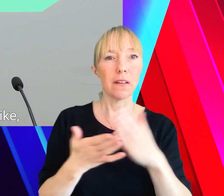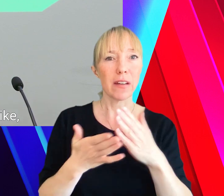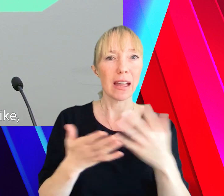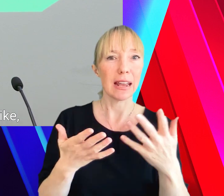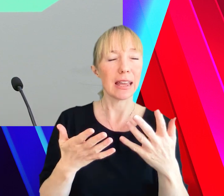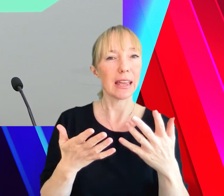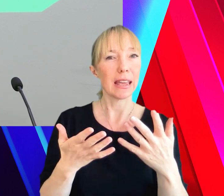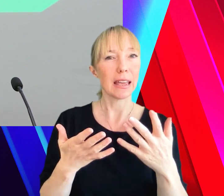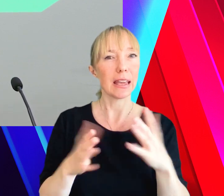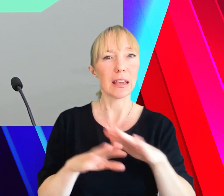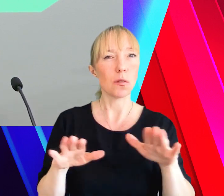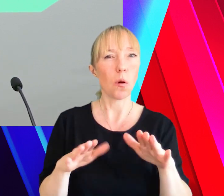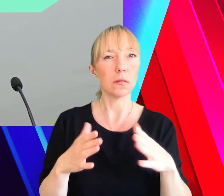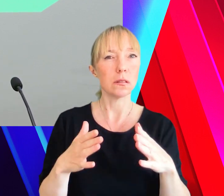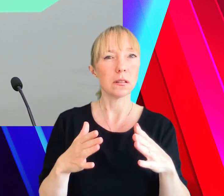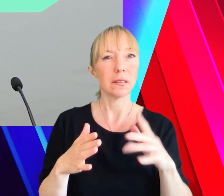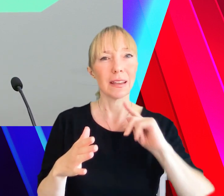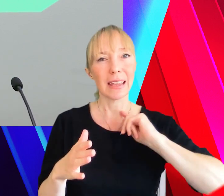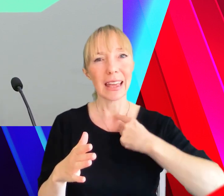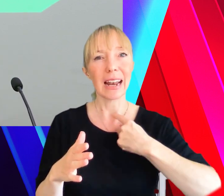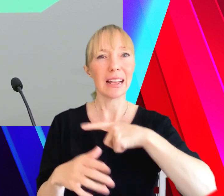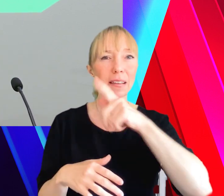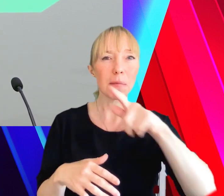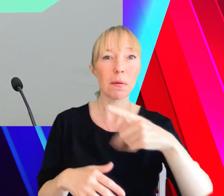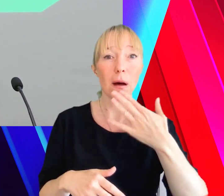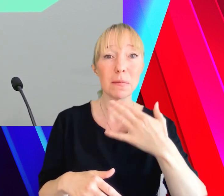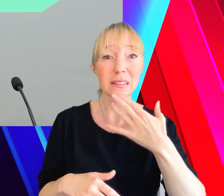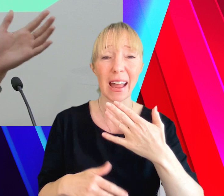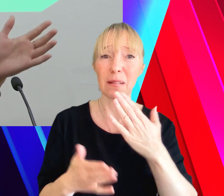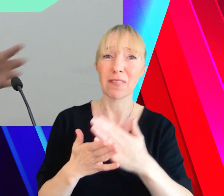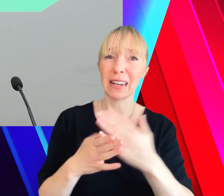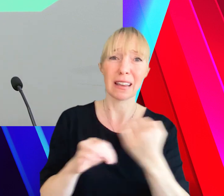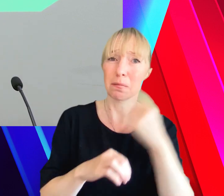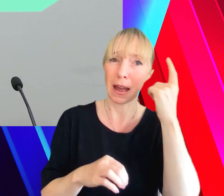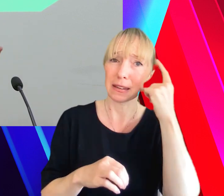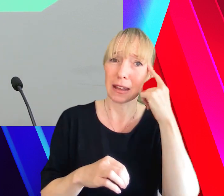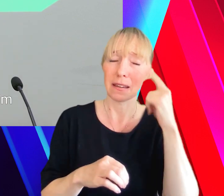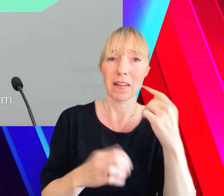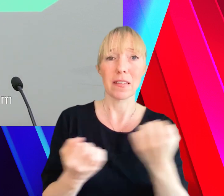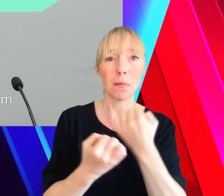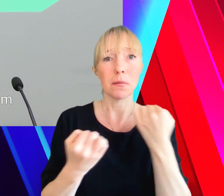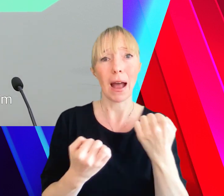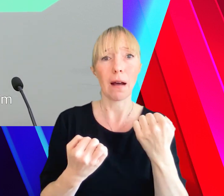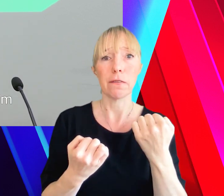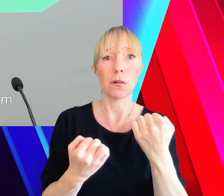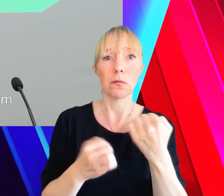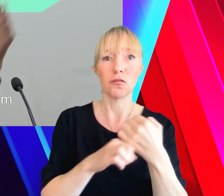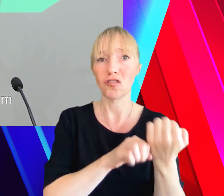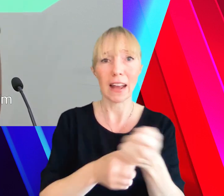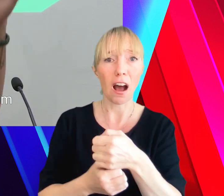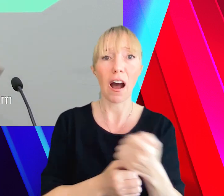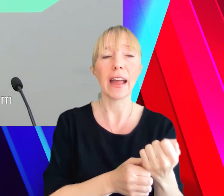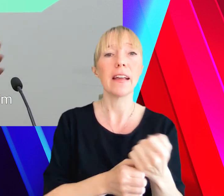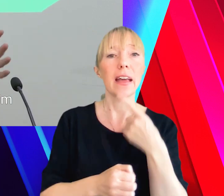like don't start Rock. Whereas like instead of him like killing some people by mistake, which doesn't really make sense for him being